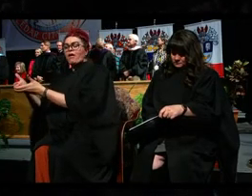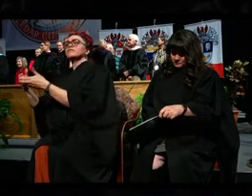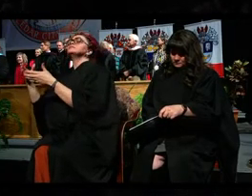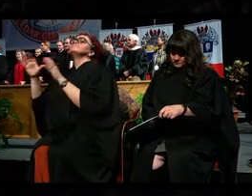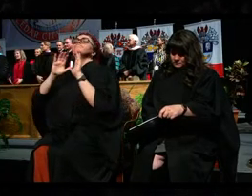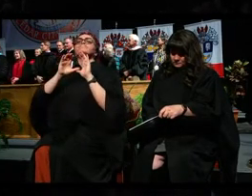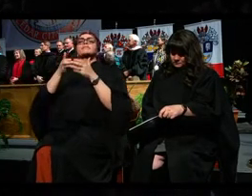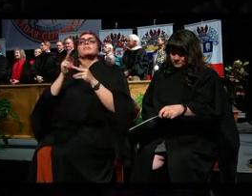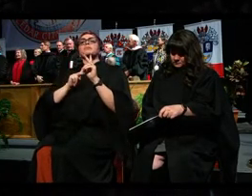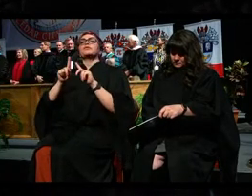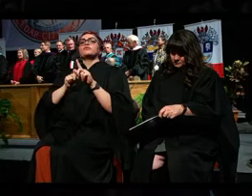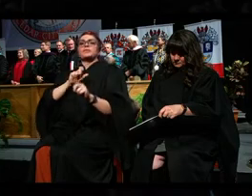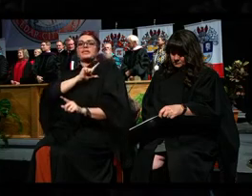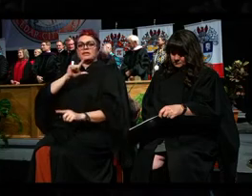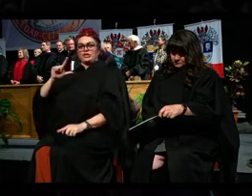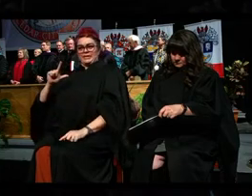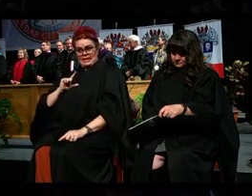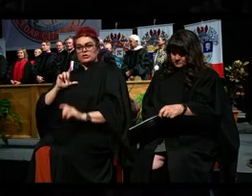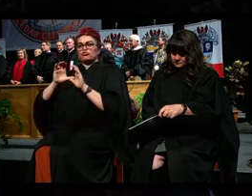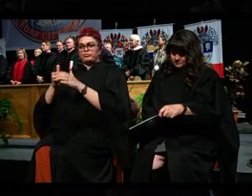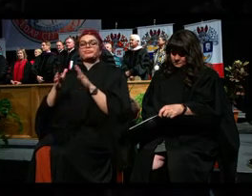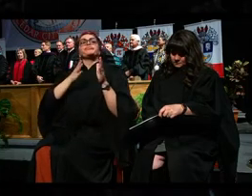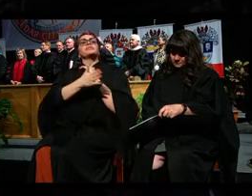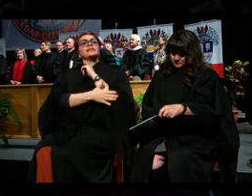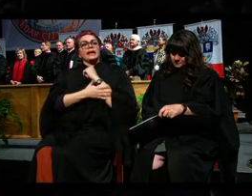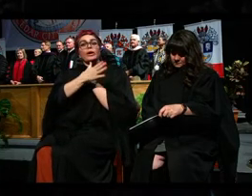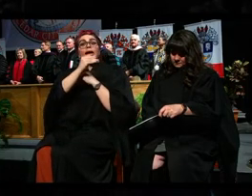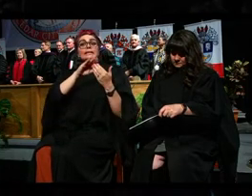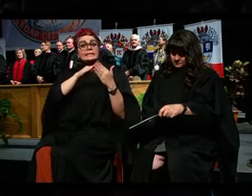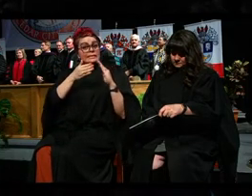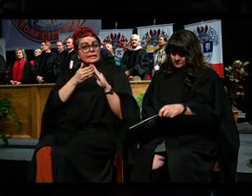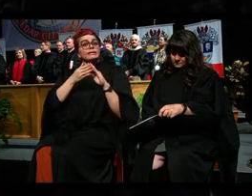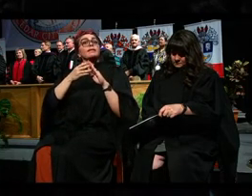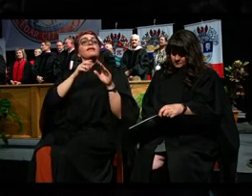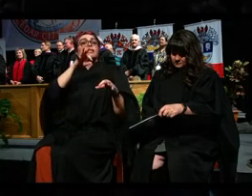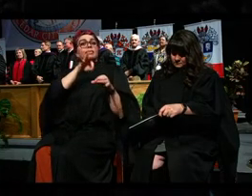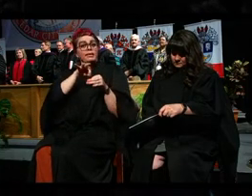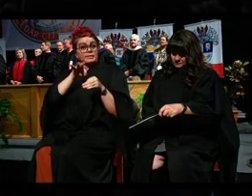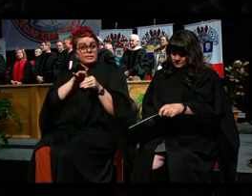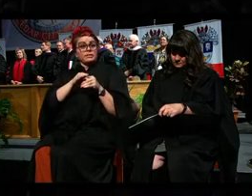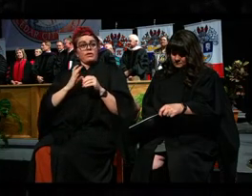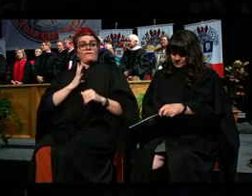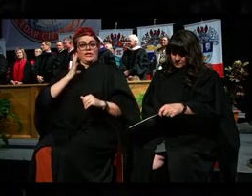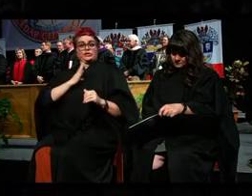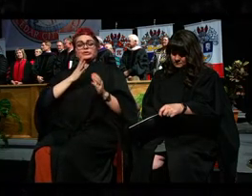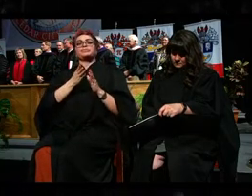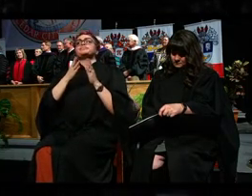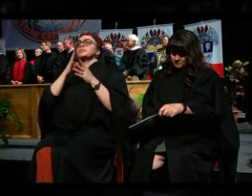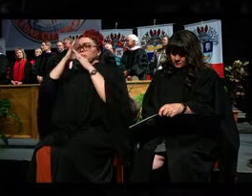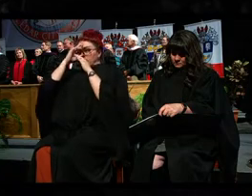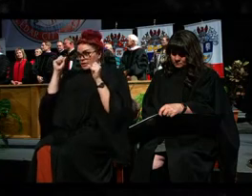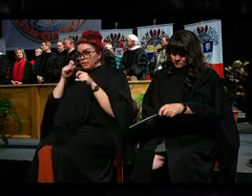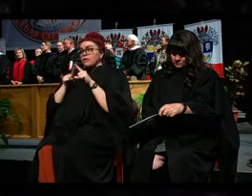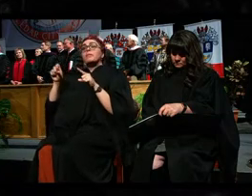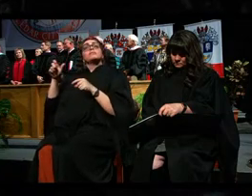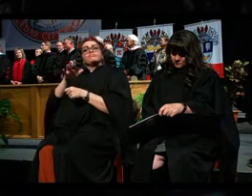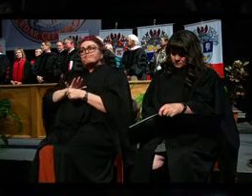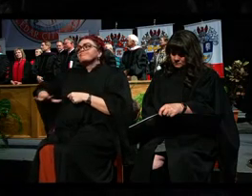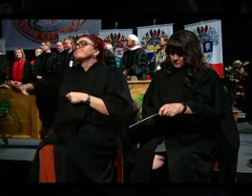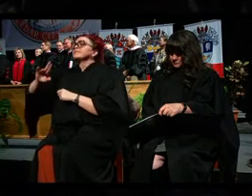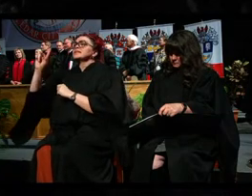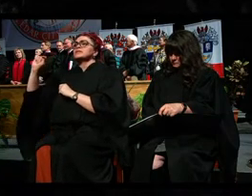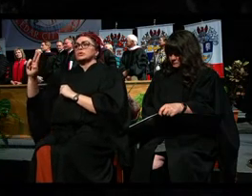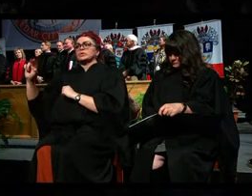State Legislature, county and city elected officials, presidents and delegates representing colleges and universities all across the